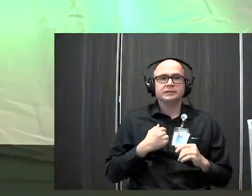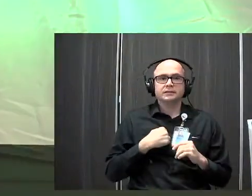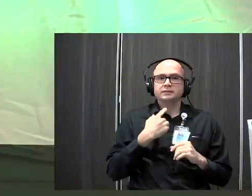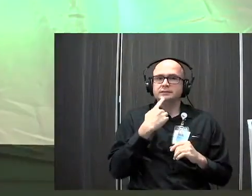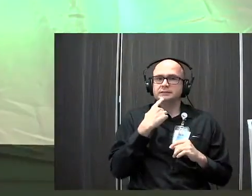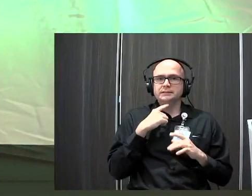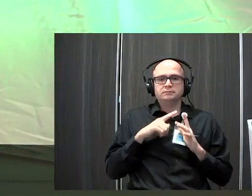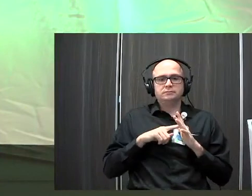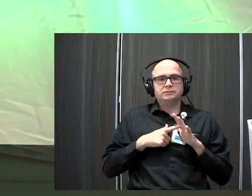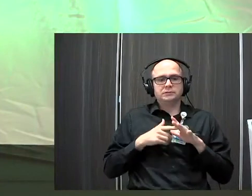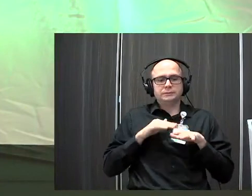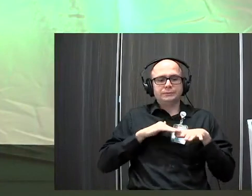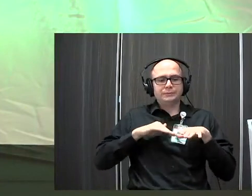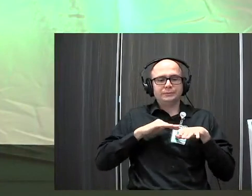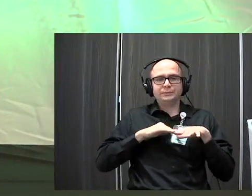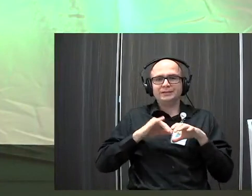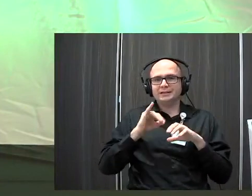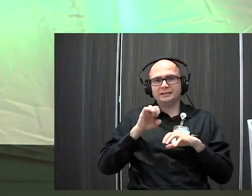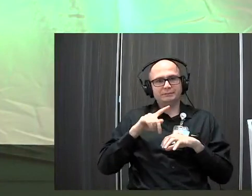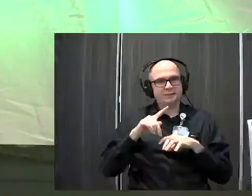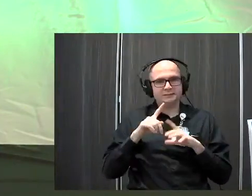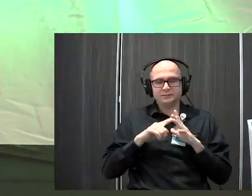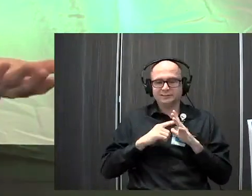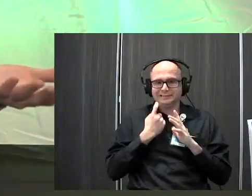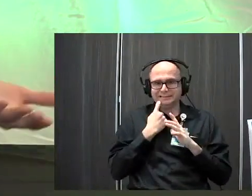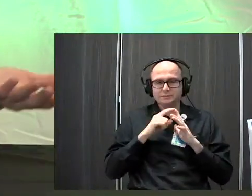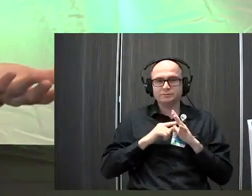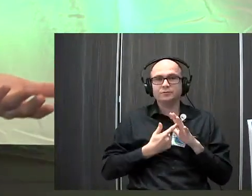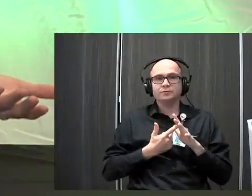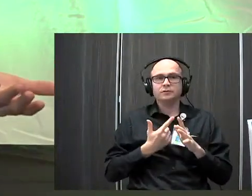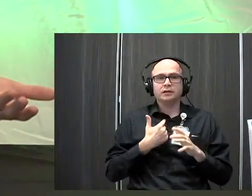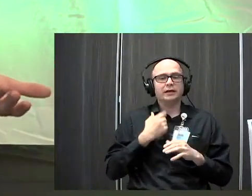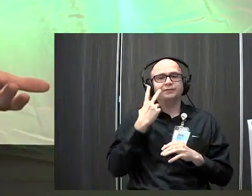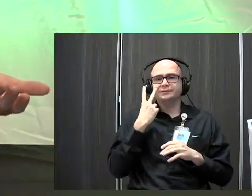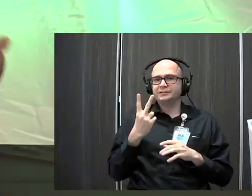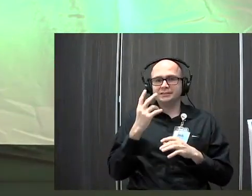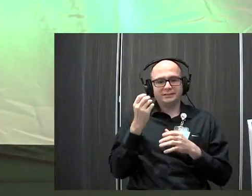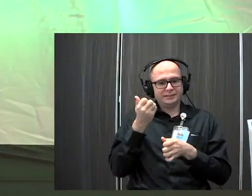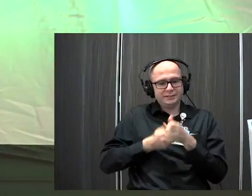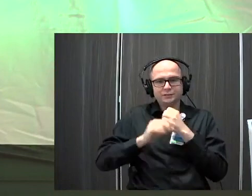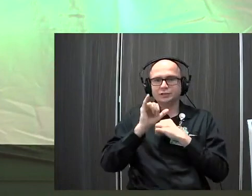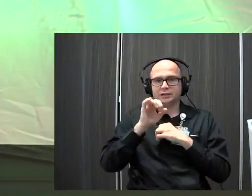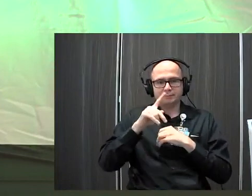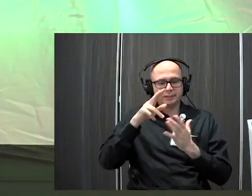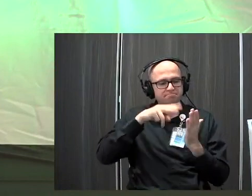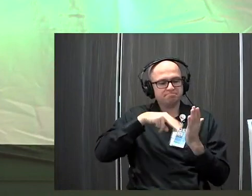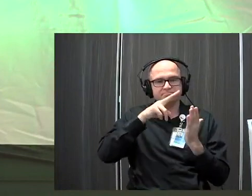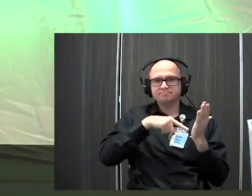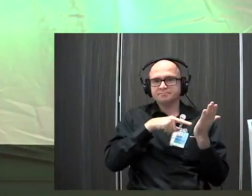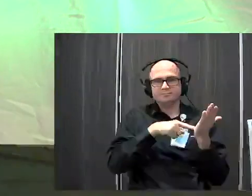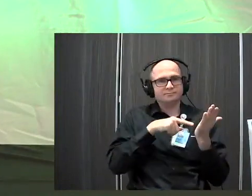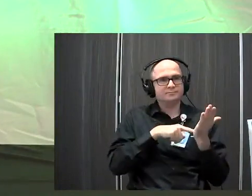preliminary stages of analyzing the IEPs, but that is something that I've seen in pretty much every IEP that I've looked through. There